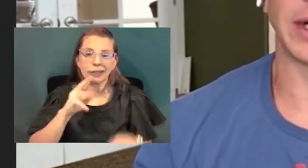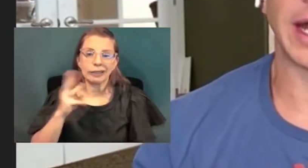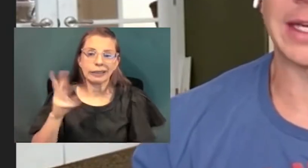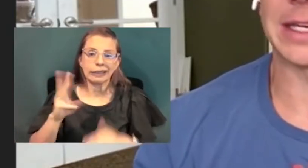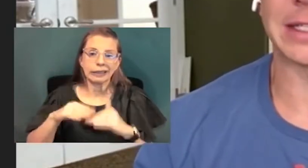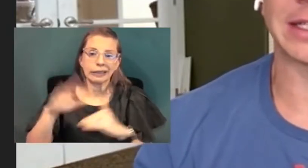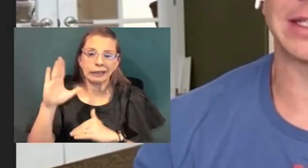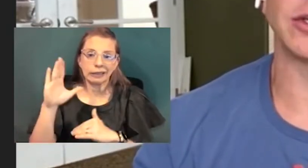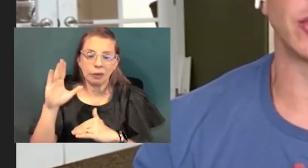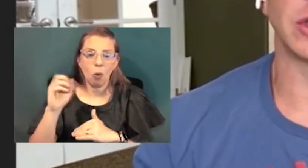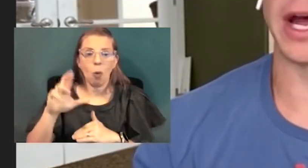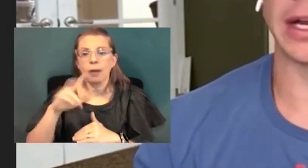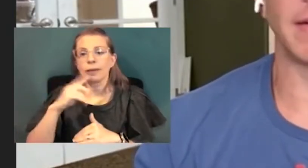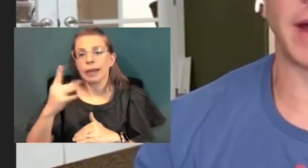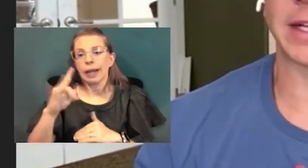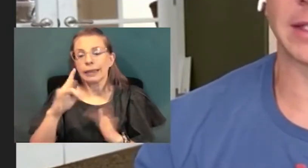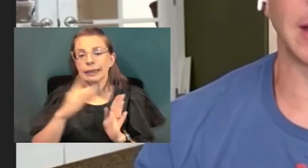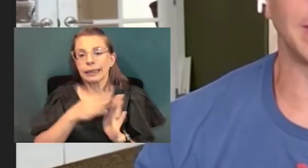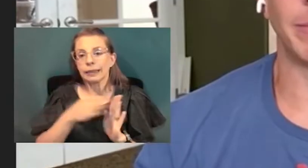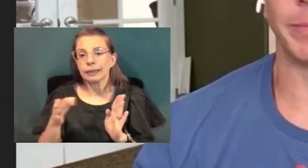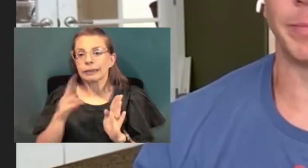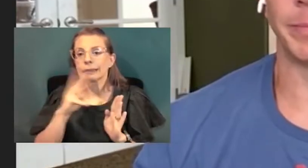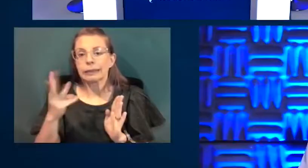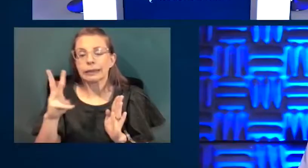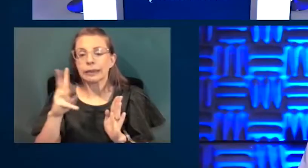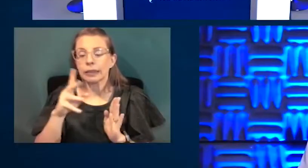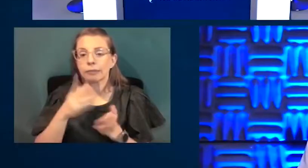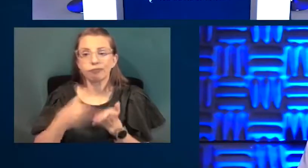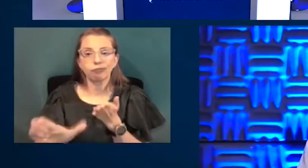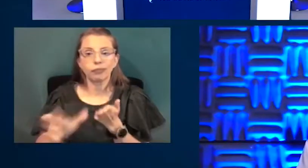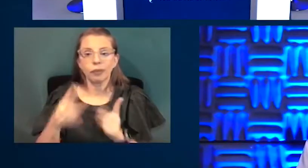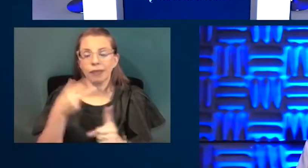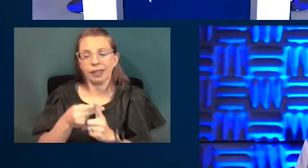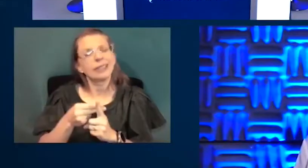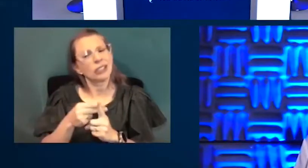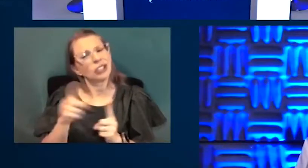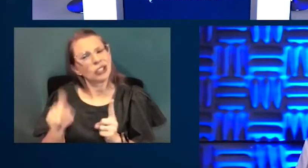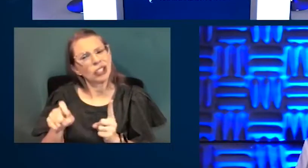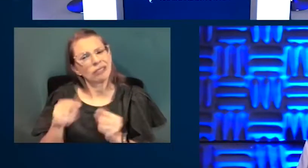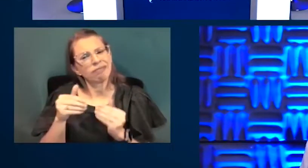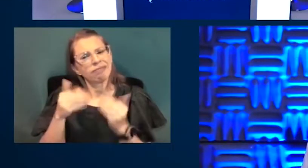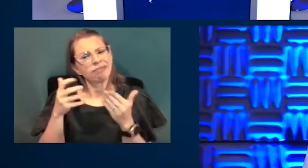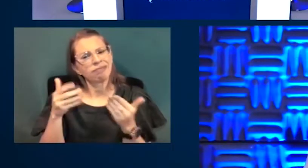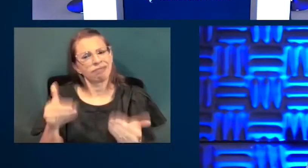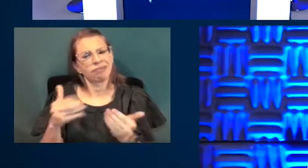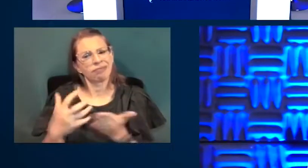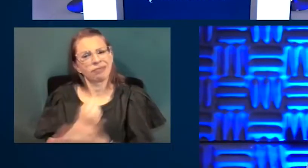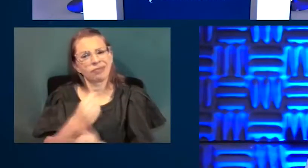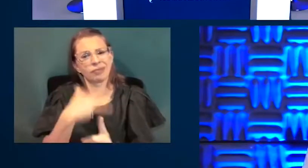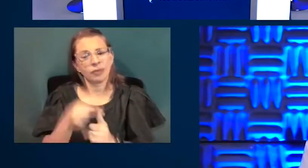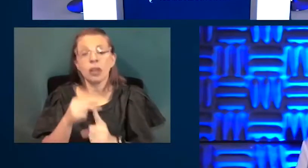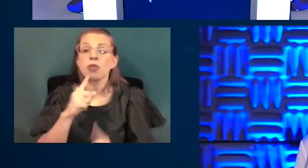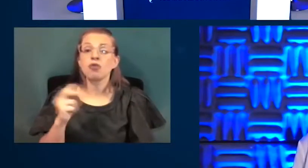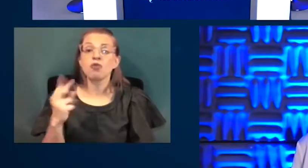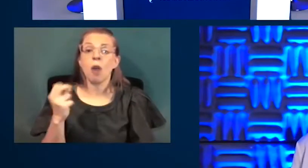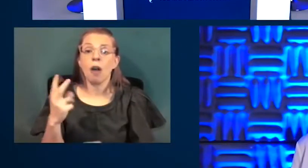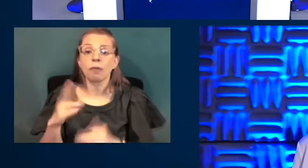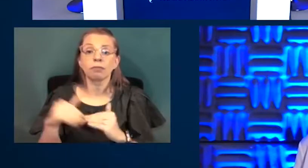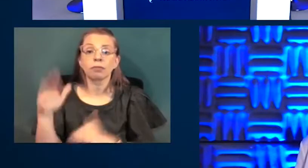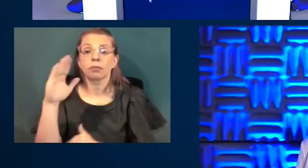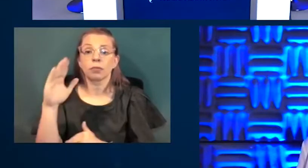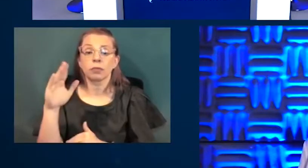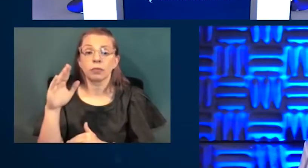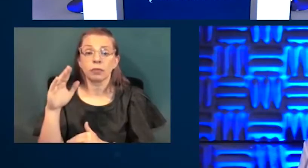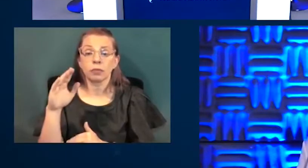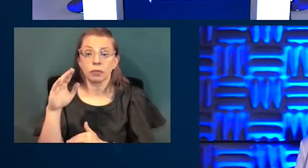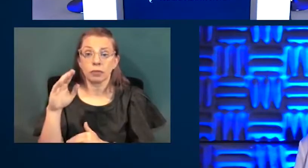above or 18 to 16 should not get vaccinated. Yeah, 12 and over, let's go get a vaccine in the United States. And by the way, let's make sure we send as much vaccine as possible around